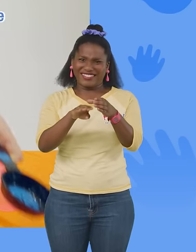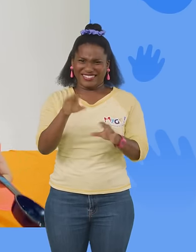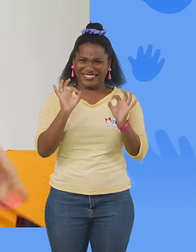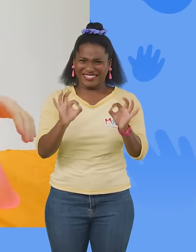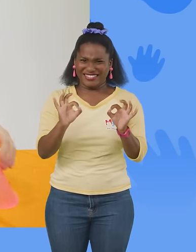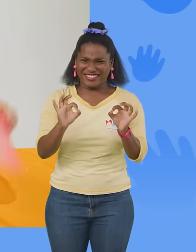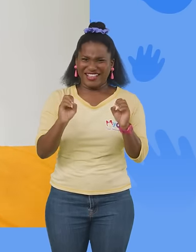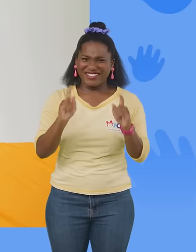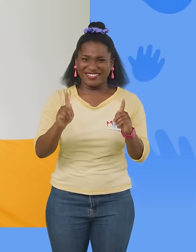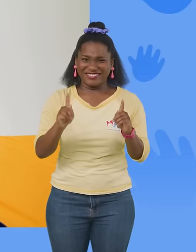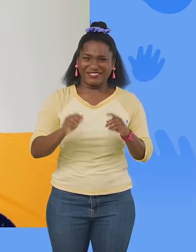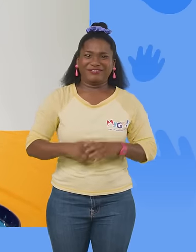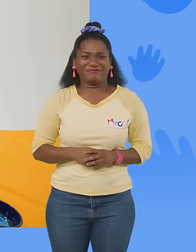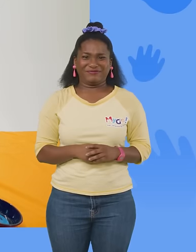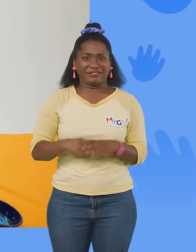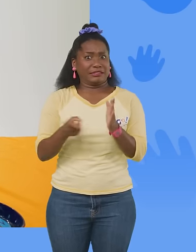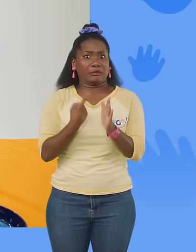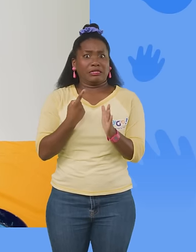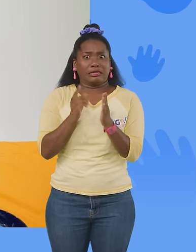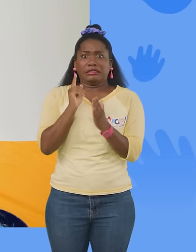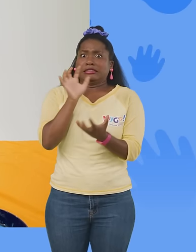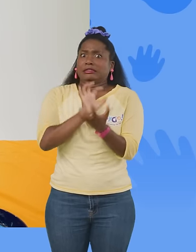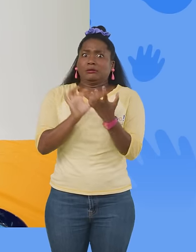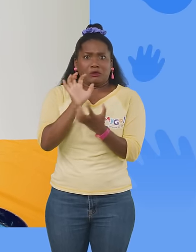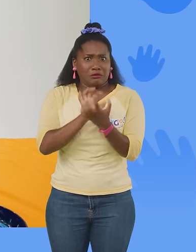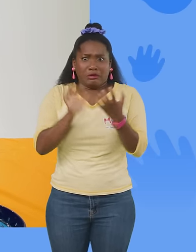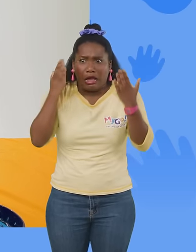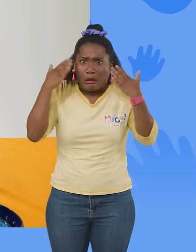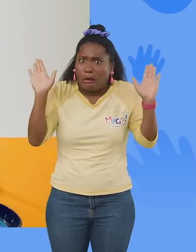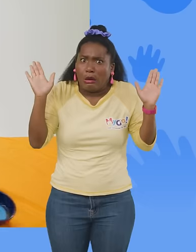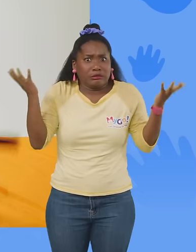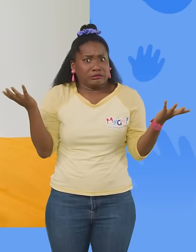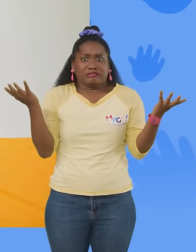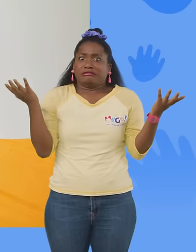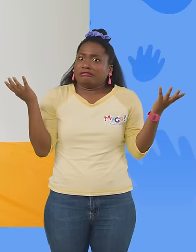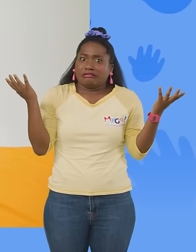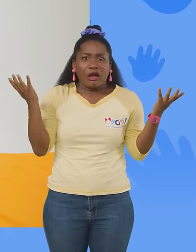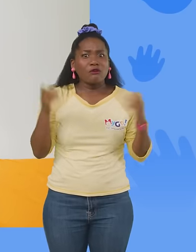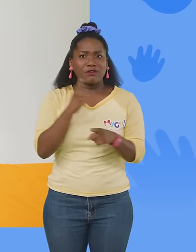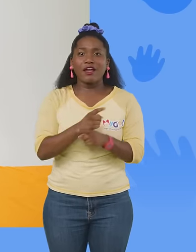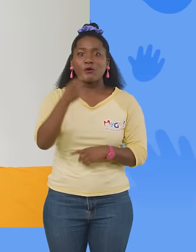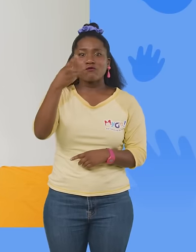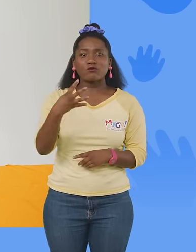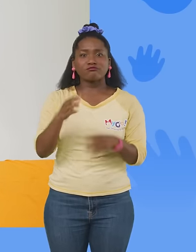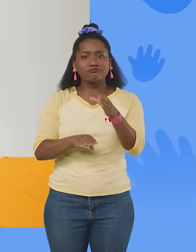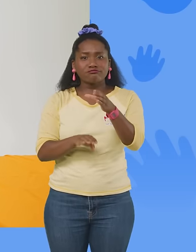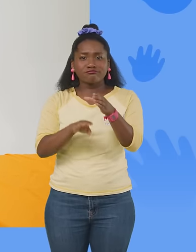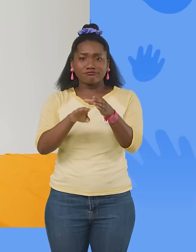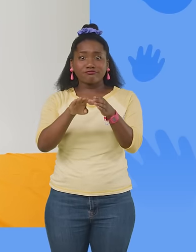Perfect, all right. Sometimes it can be so confusing. Okay, all right,